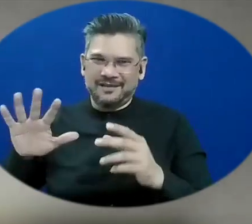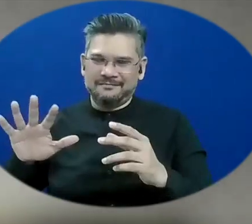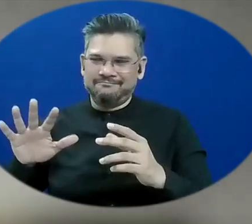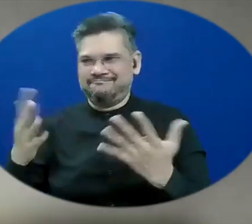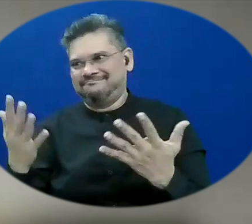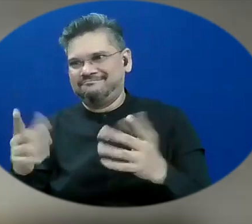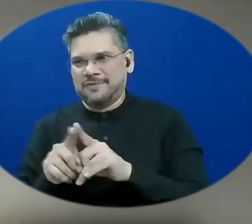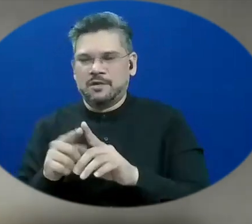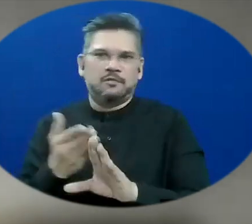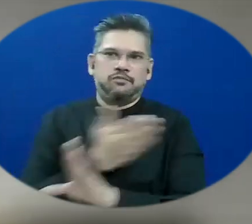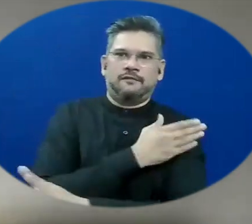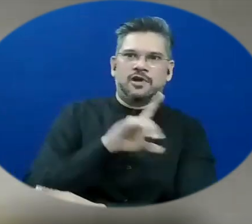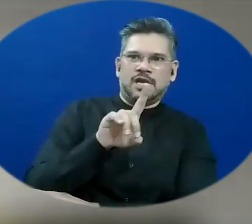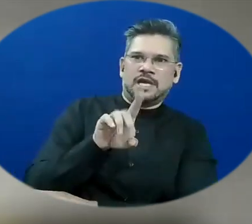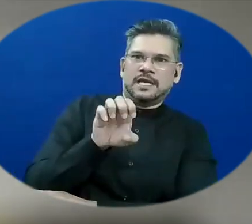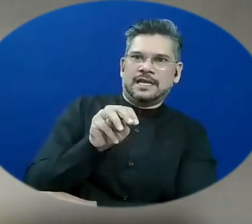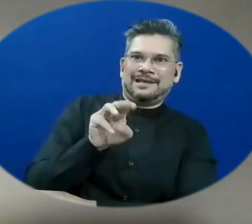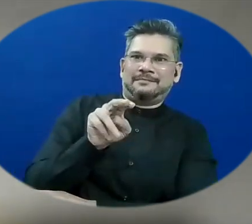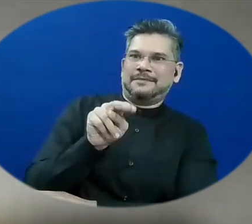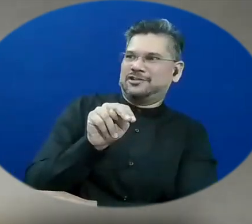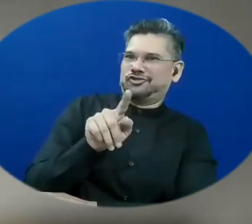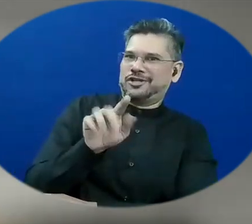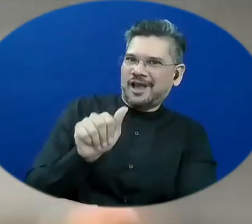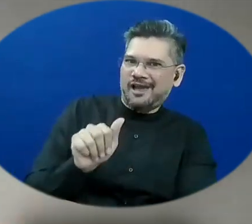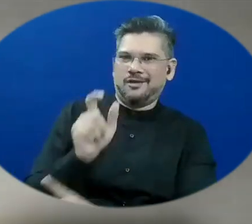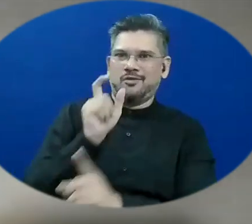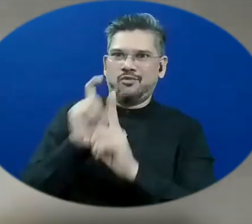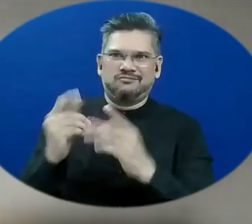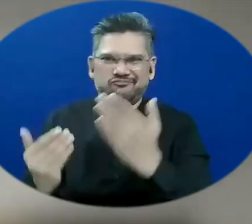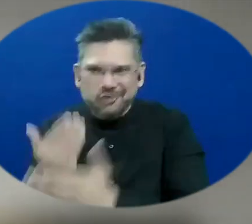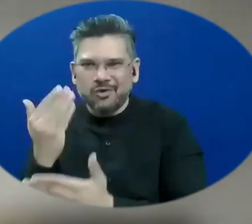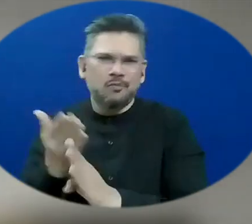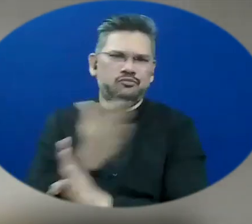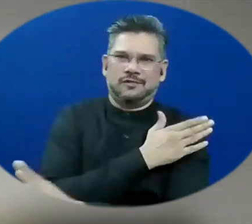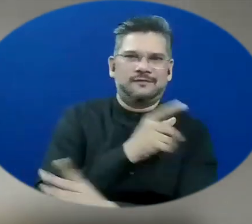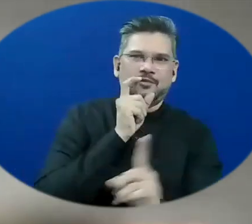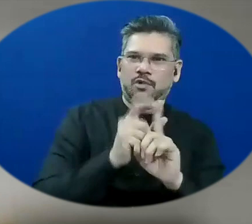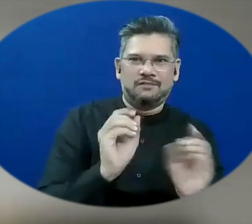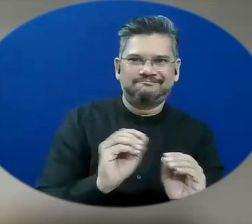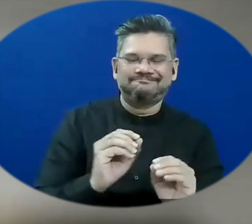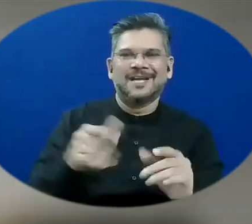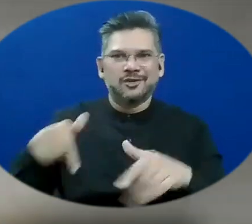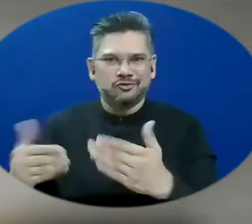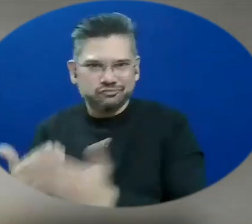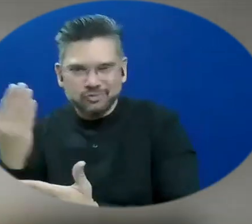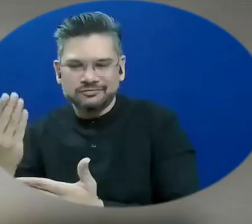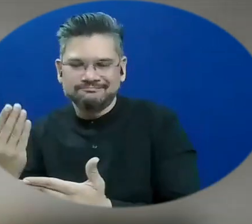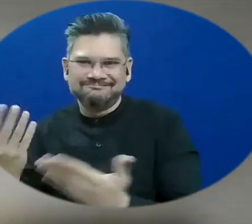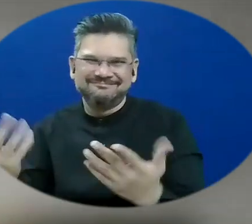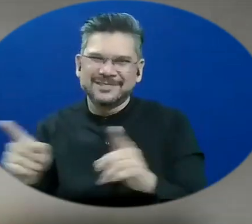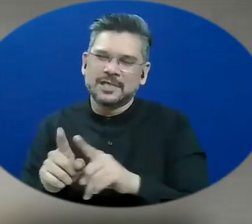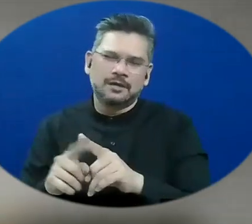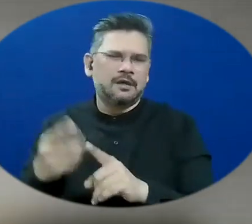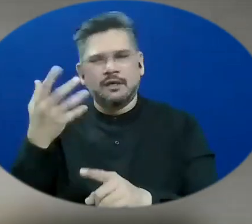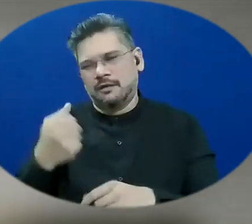was never called the dementia anyway. And over the course of time, I think things have improved. There's a long way to go, but the first